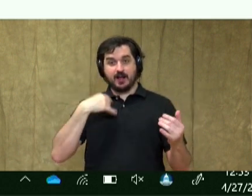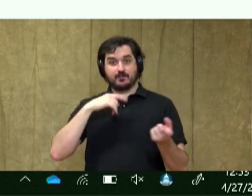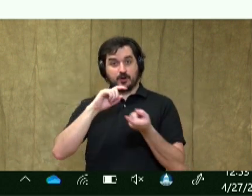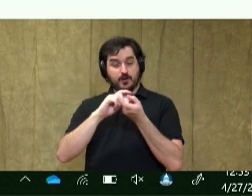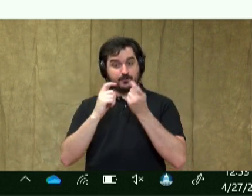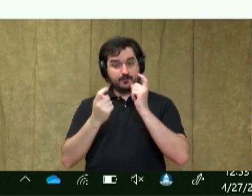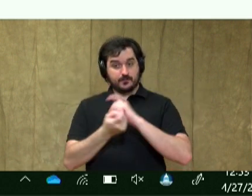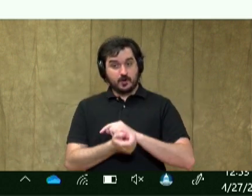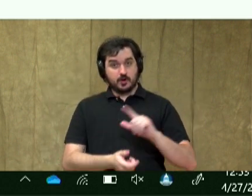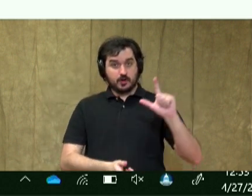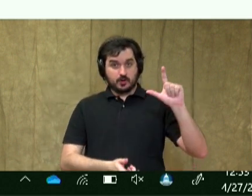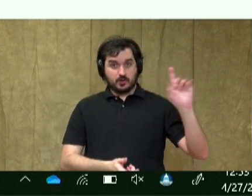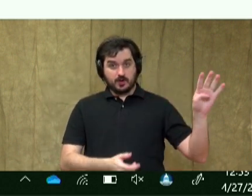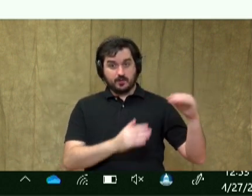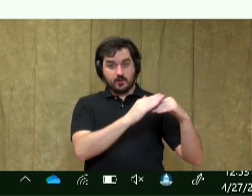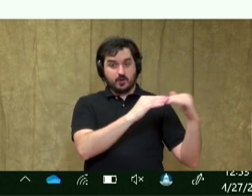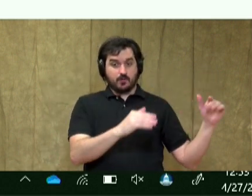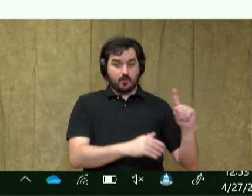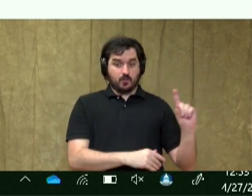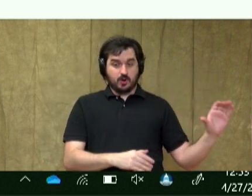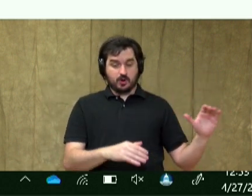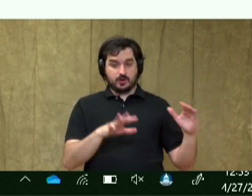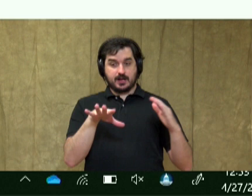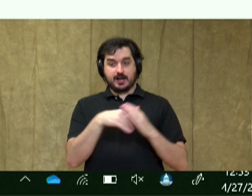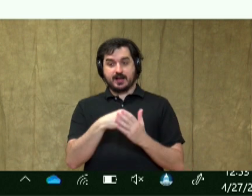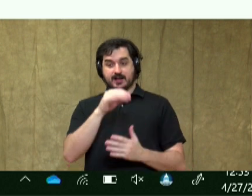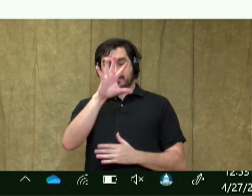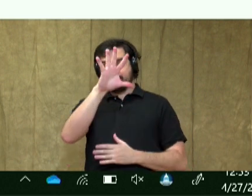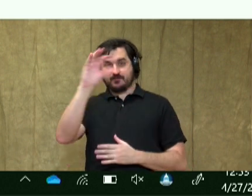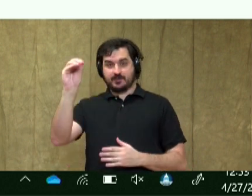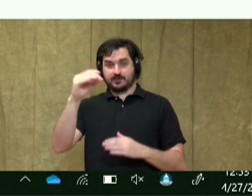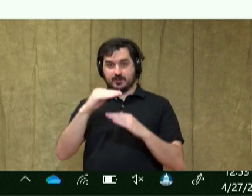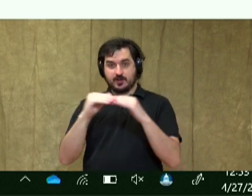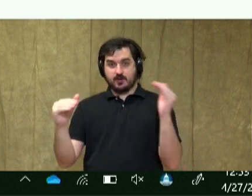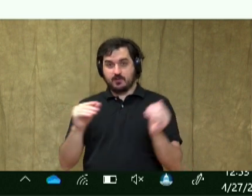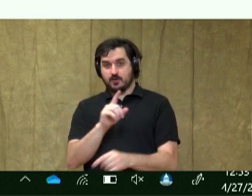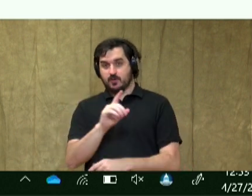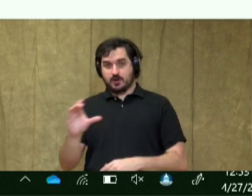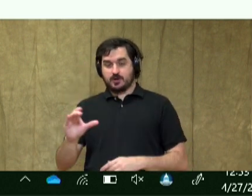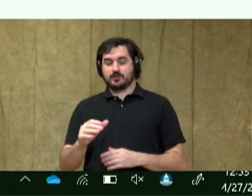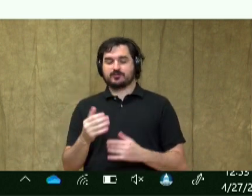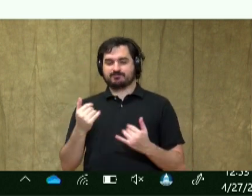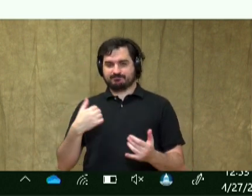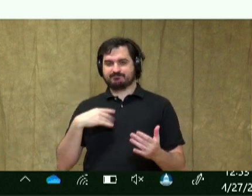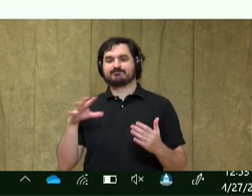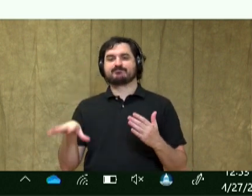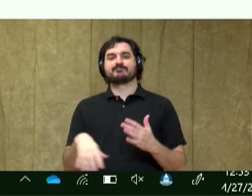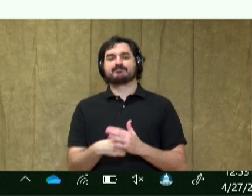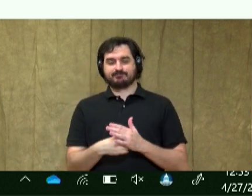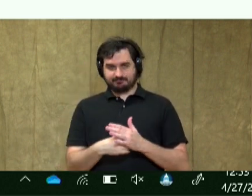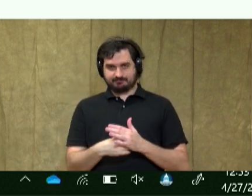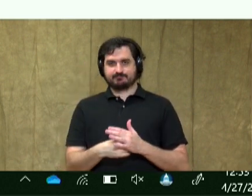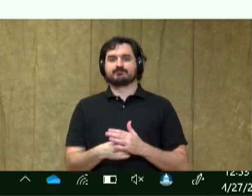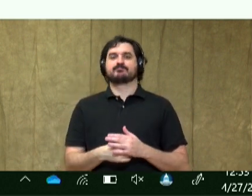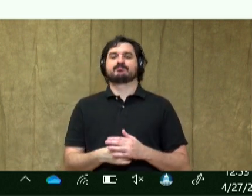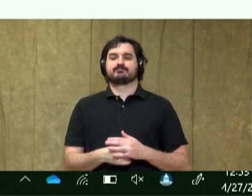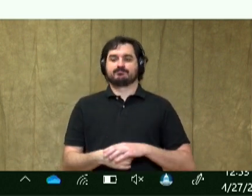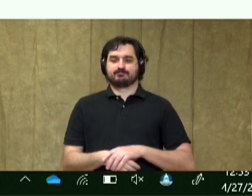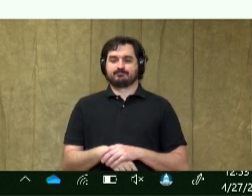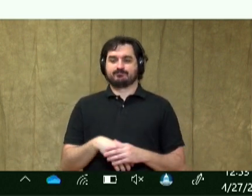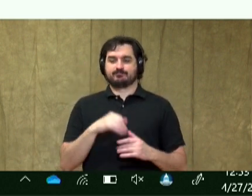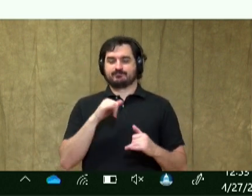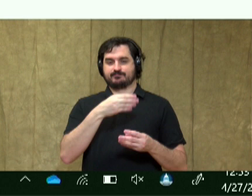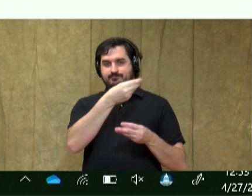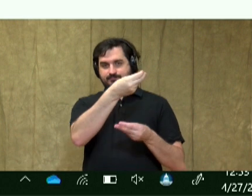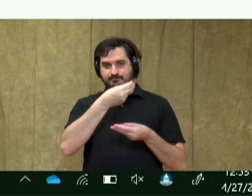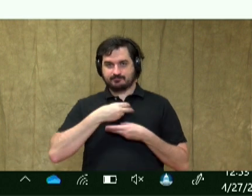5 tenths, I found an equivalent fraction to 5 tenths, that's 50 hundredths. I can add that to 24 hundredths,